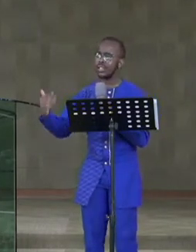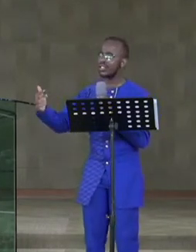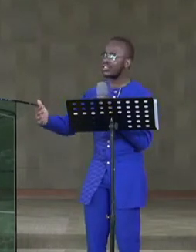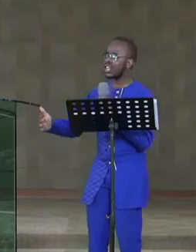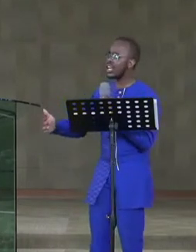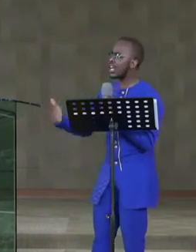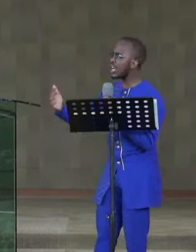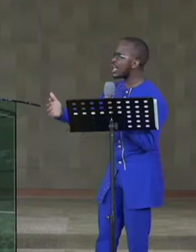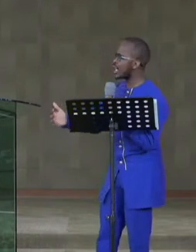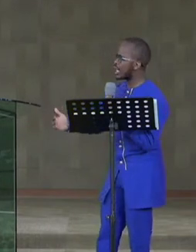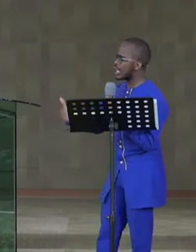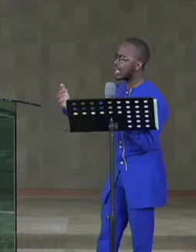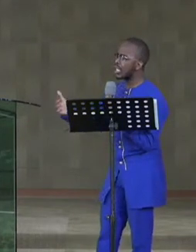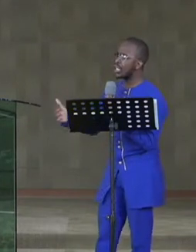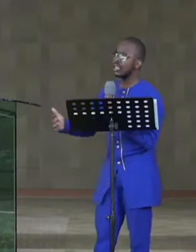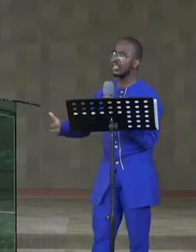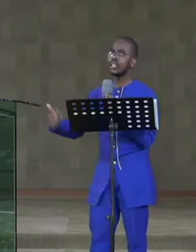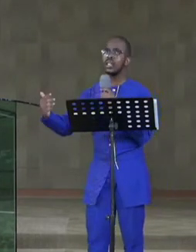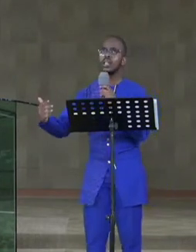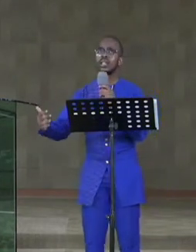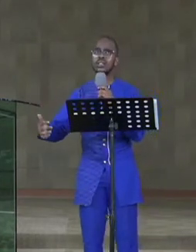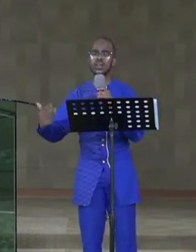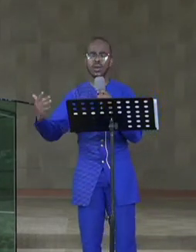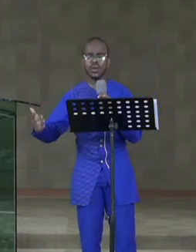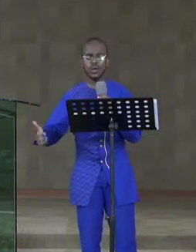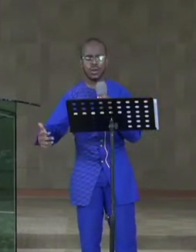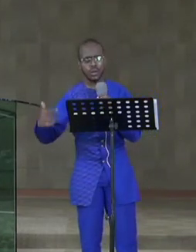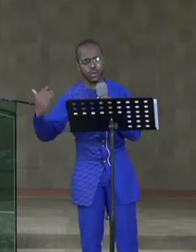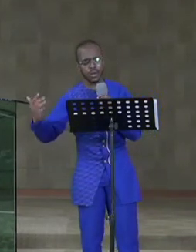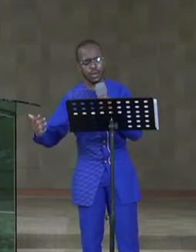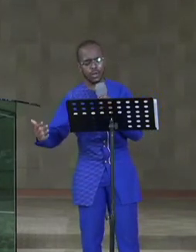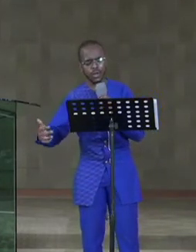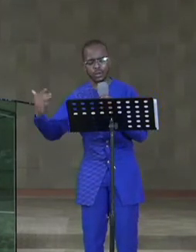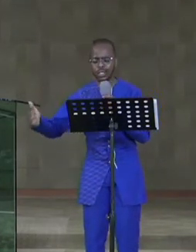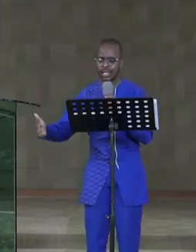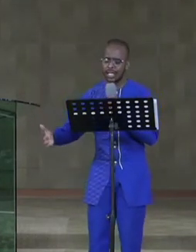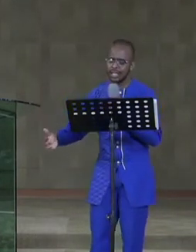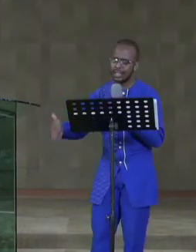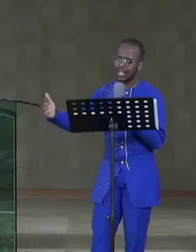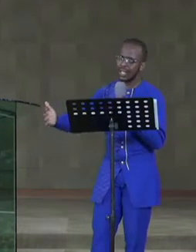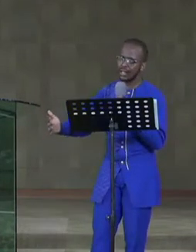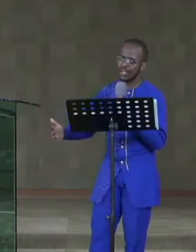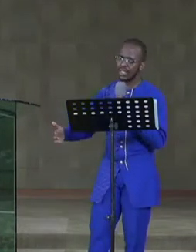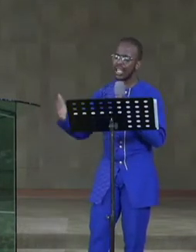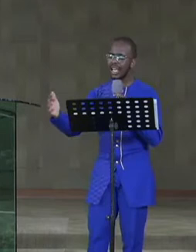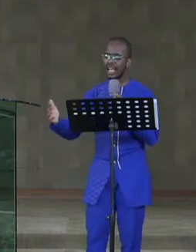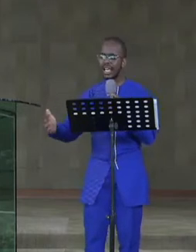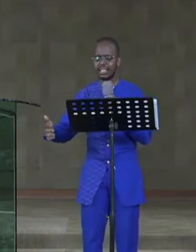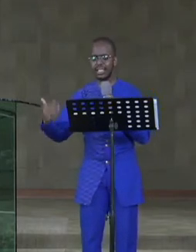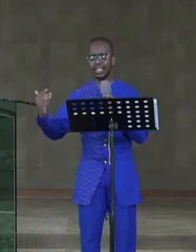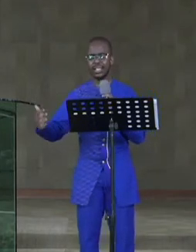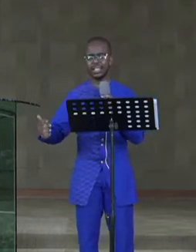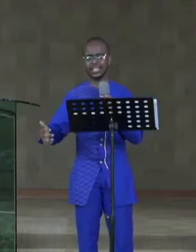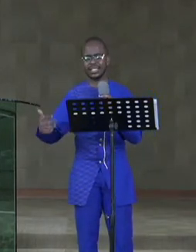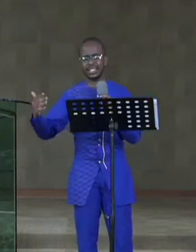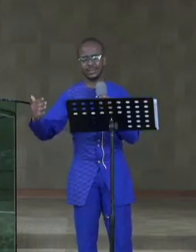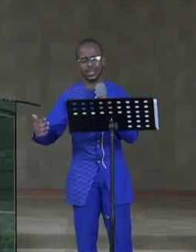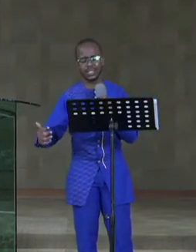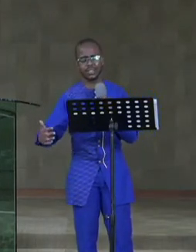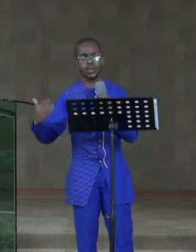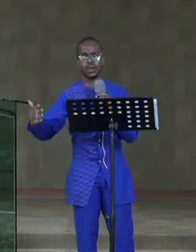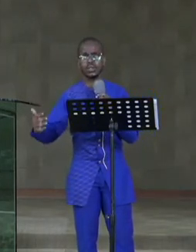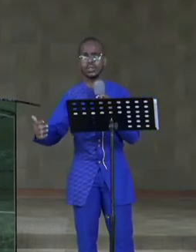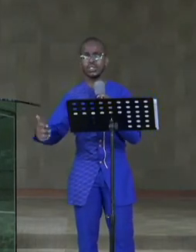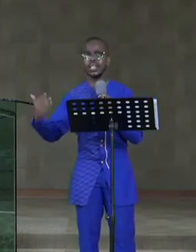is sunshine in my soul. There is gladness in